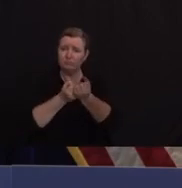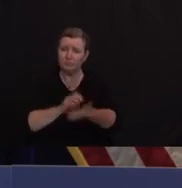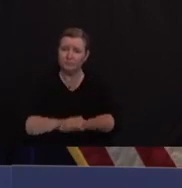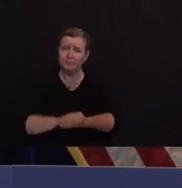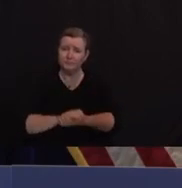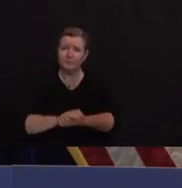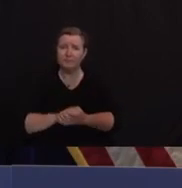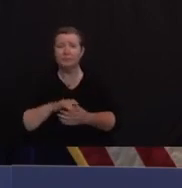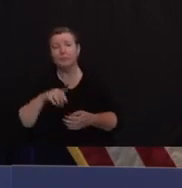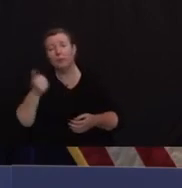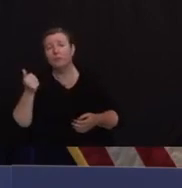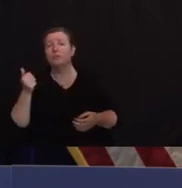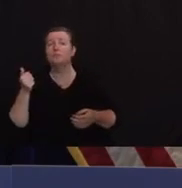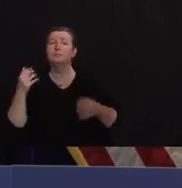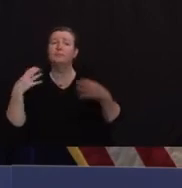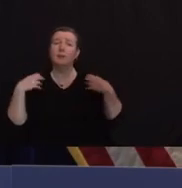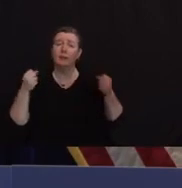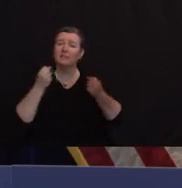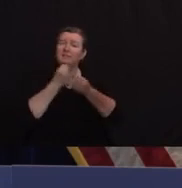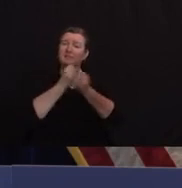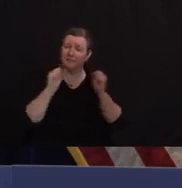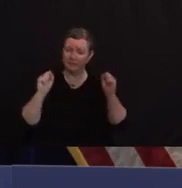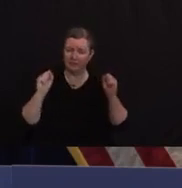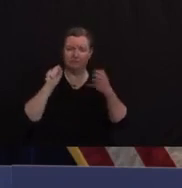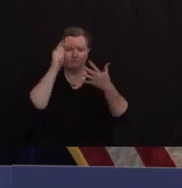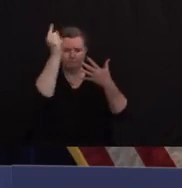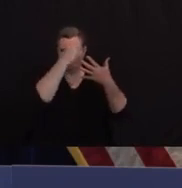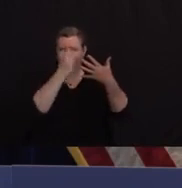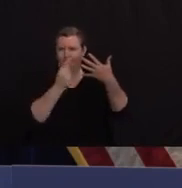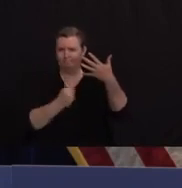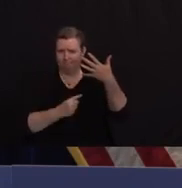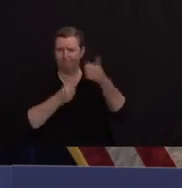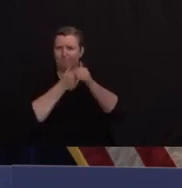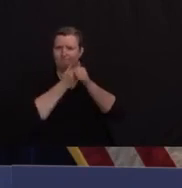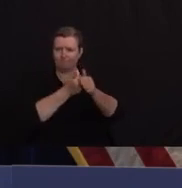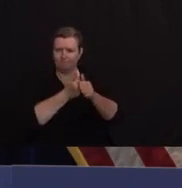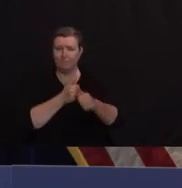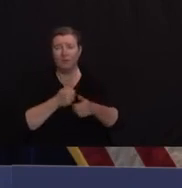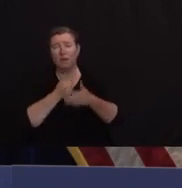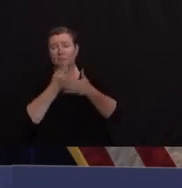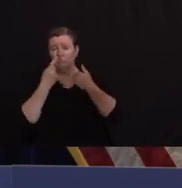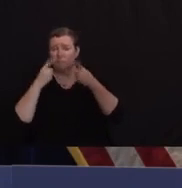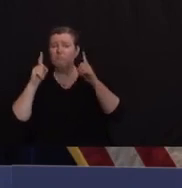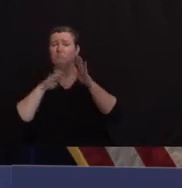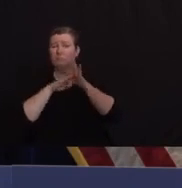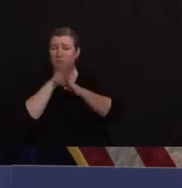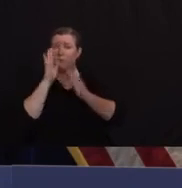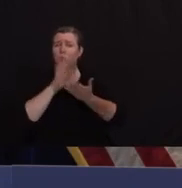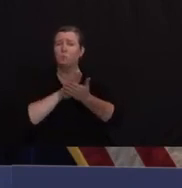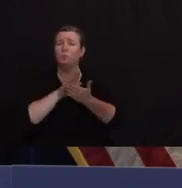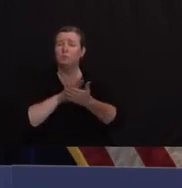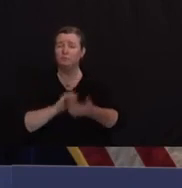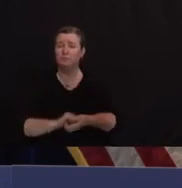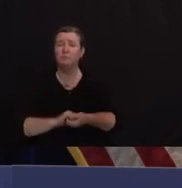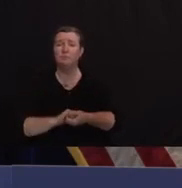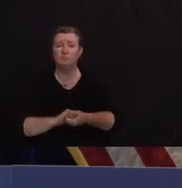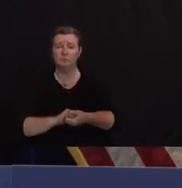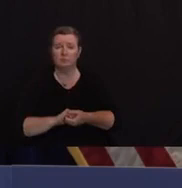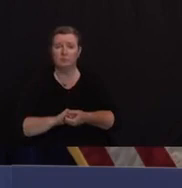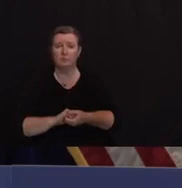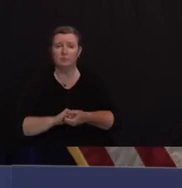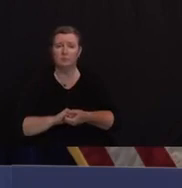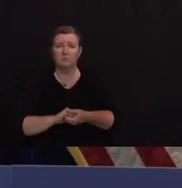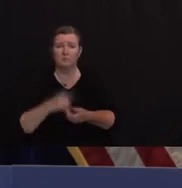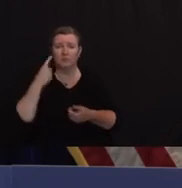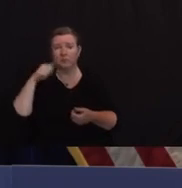and safety tips that will make for a successful school year. I encourage parents to reschedule any missed checkups